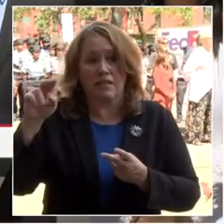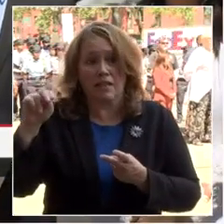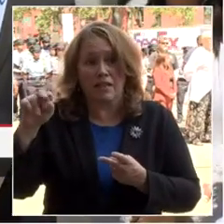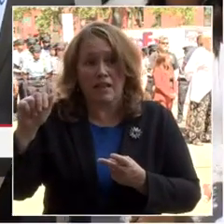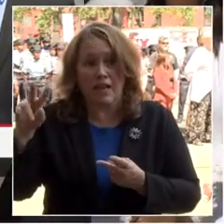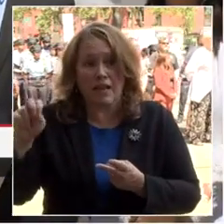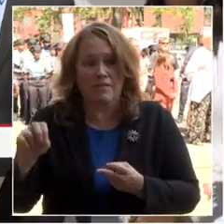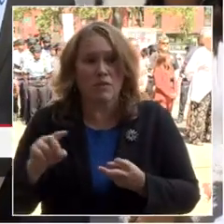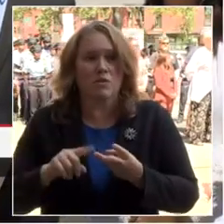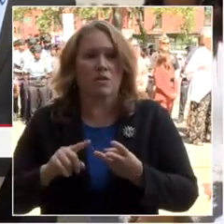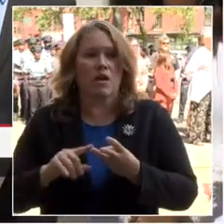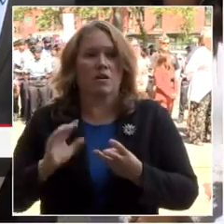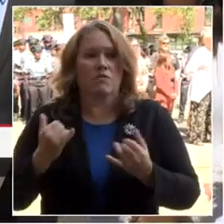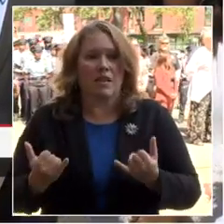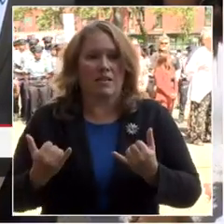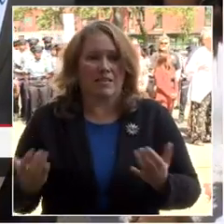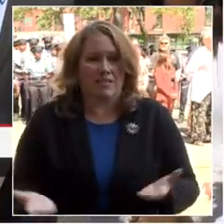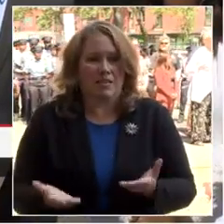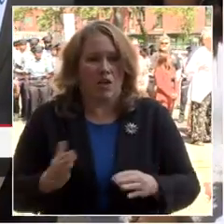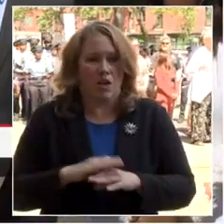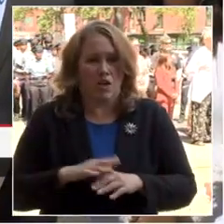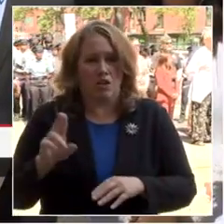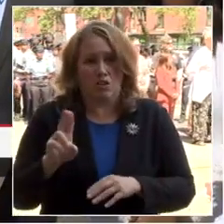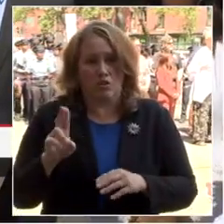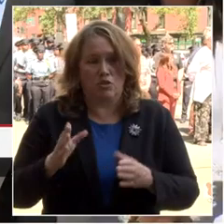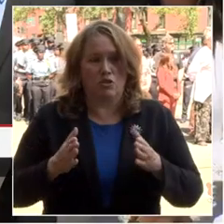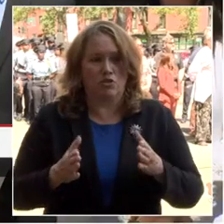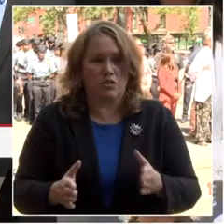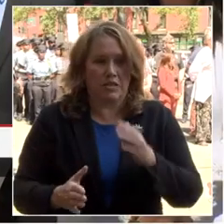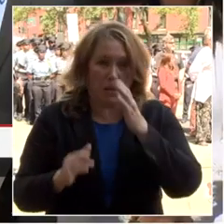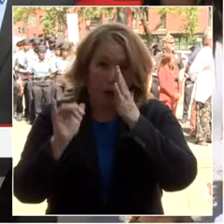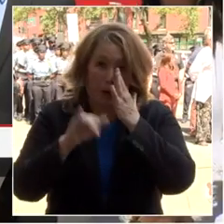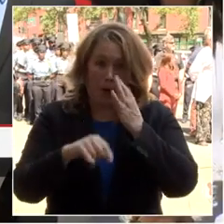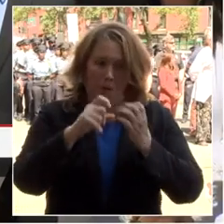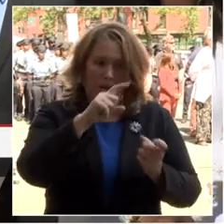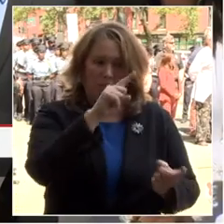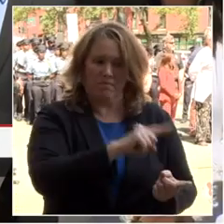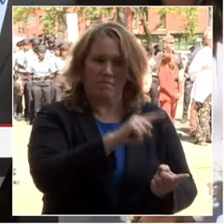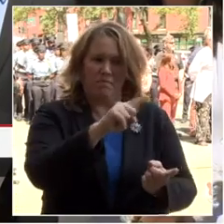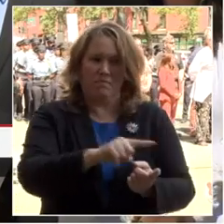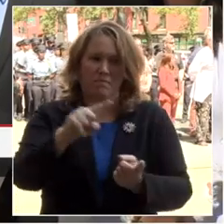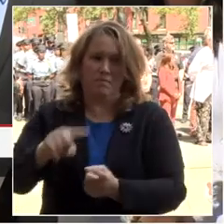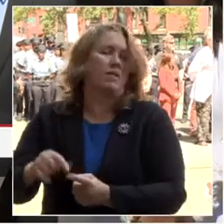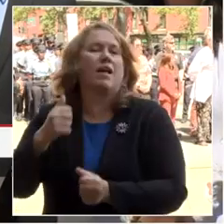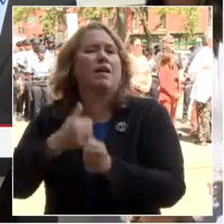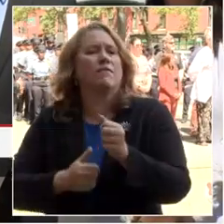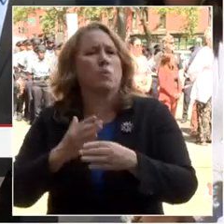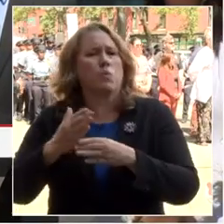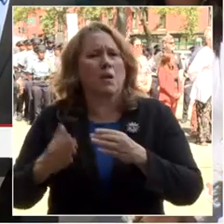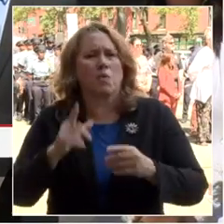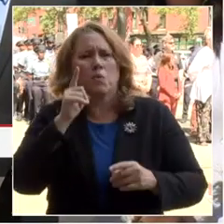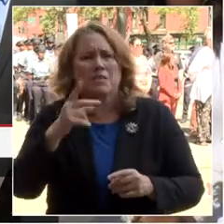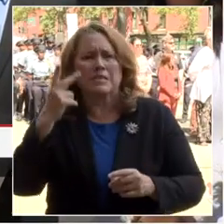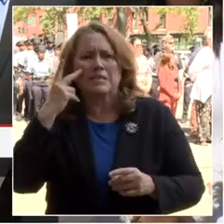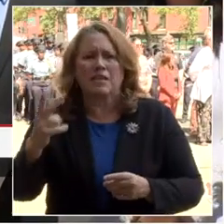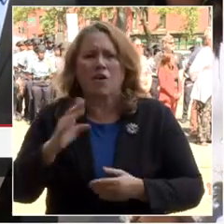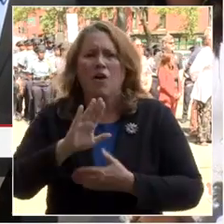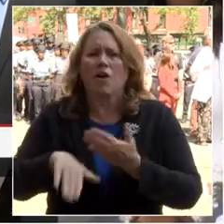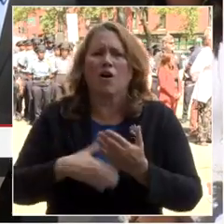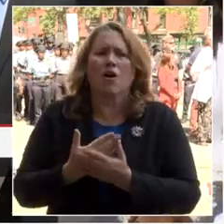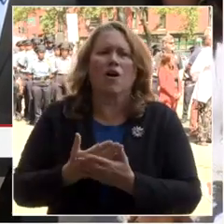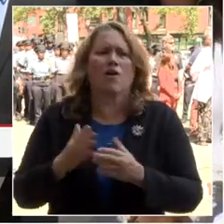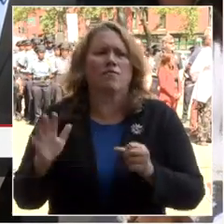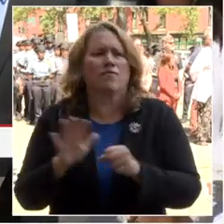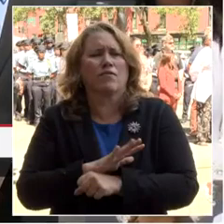here on the U Street corridor. Every weekend this summer, you'll see the whole of government in these